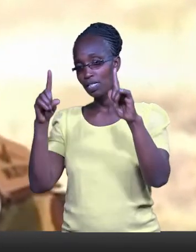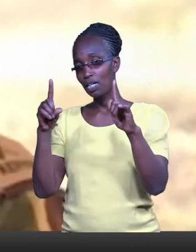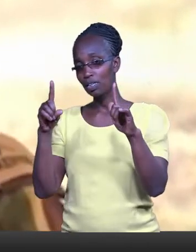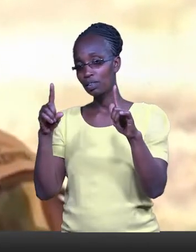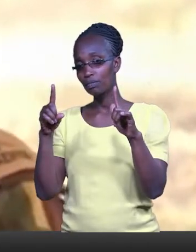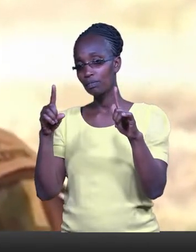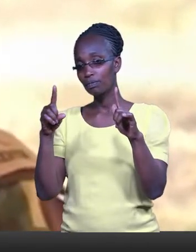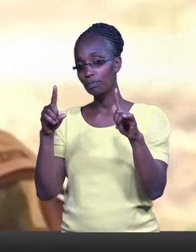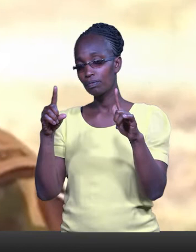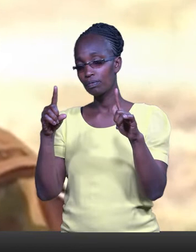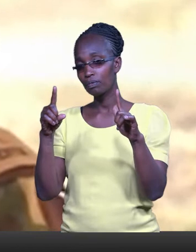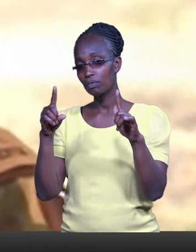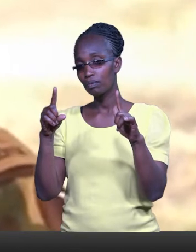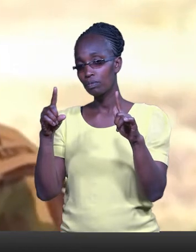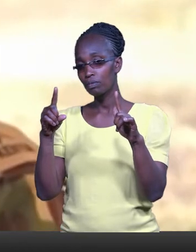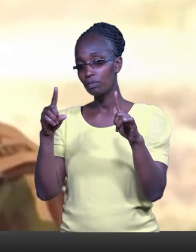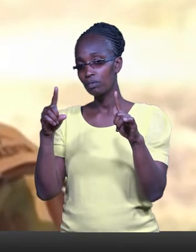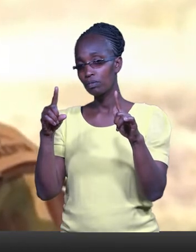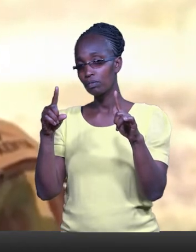counter-IED training.